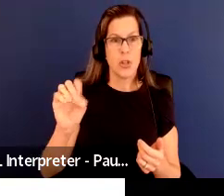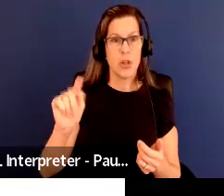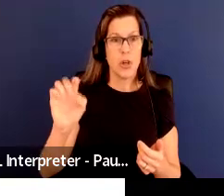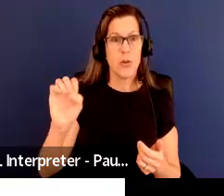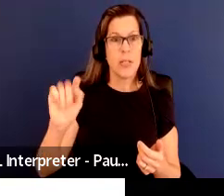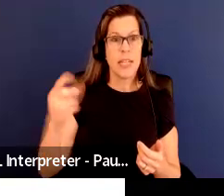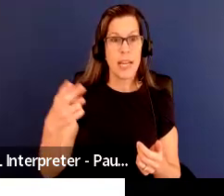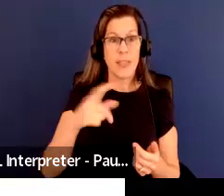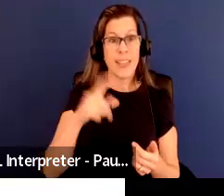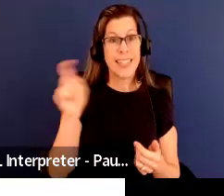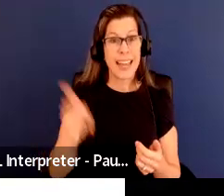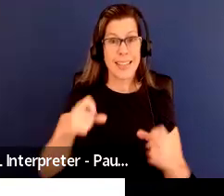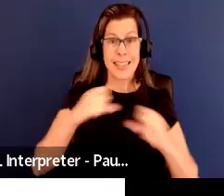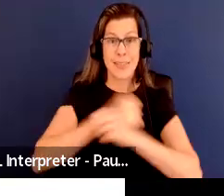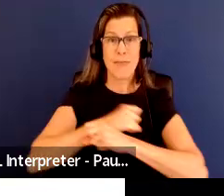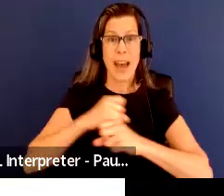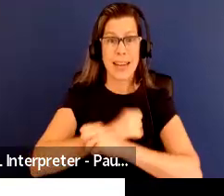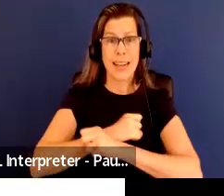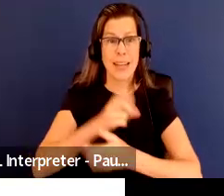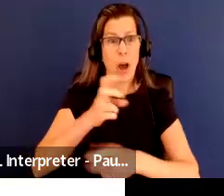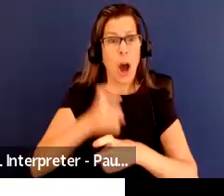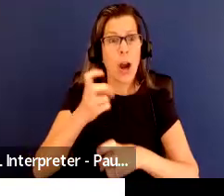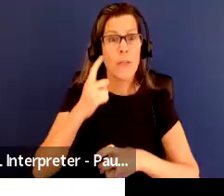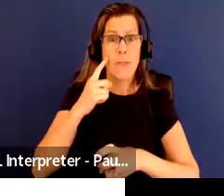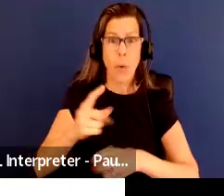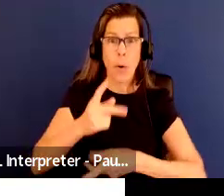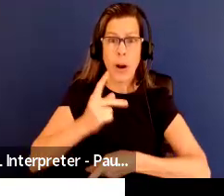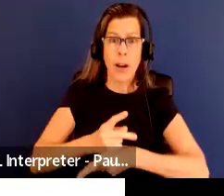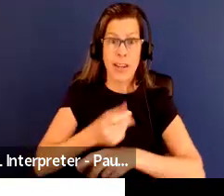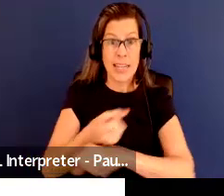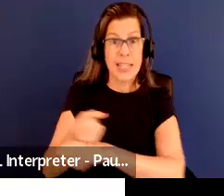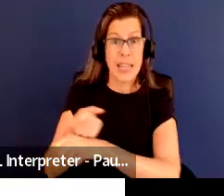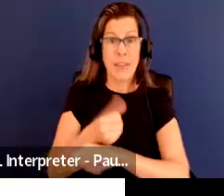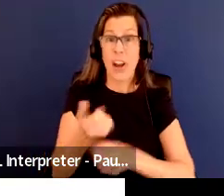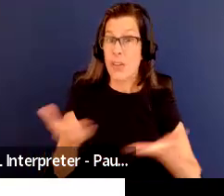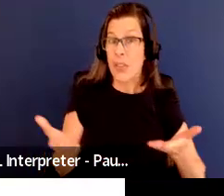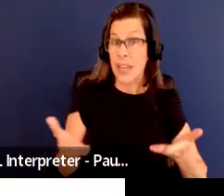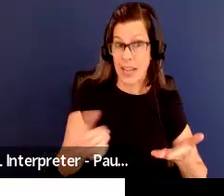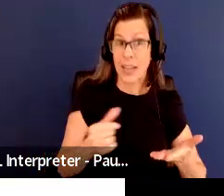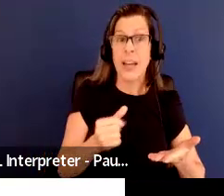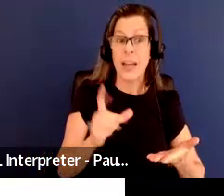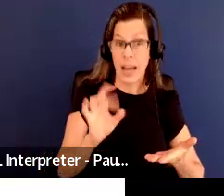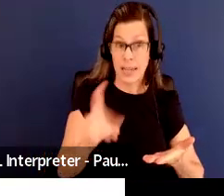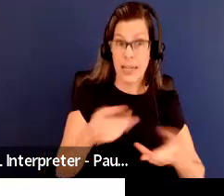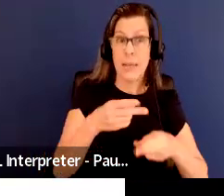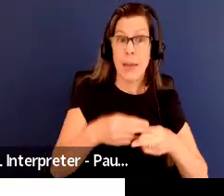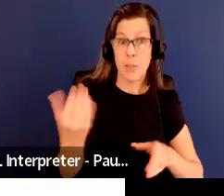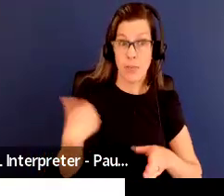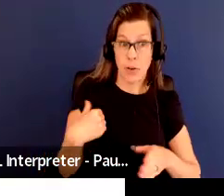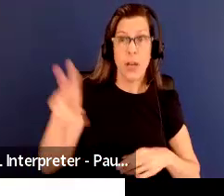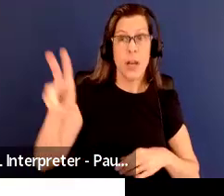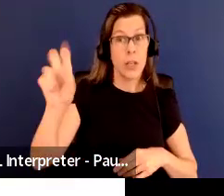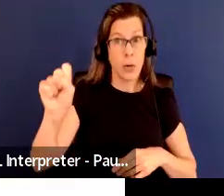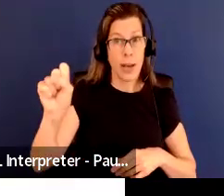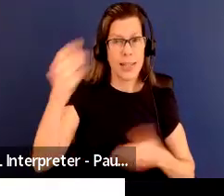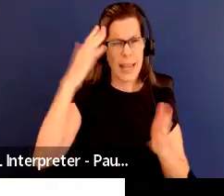Texas was fighting so hard for slavery because the other thing that I didn't mention before is that the US, and I don't know what